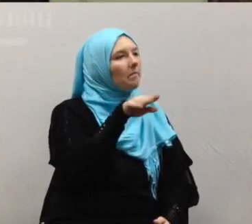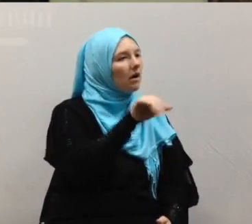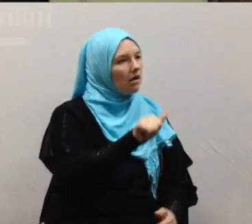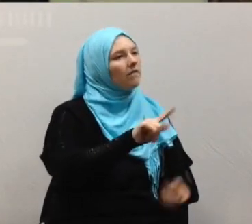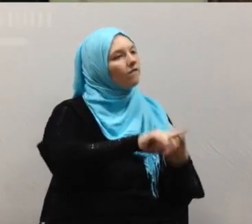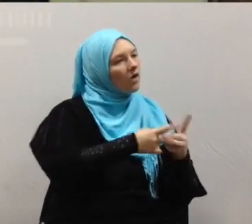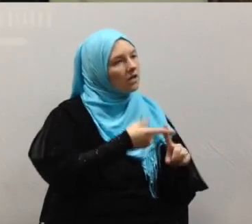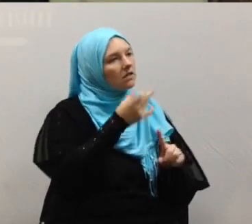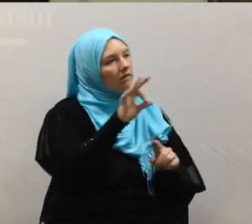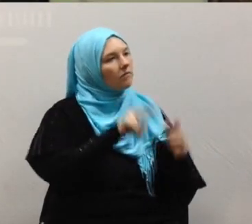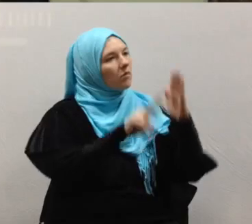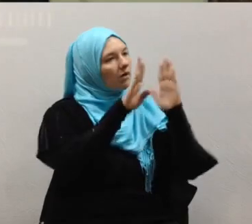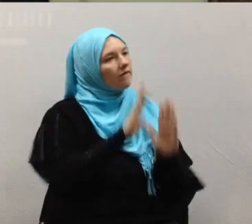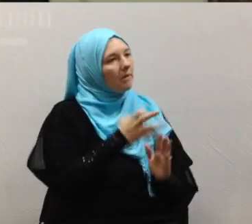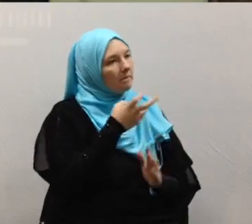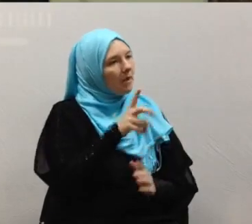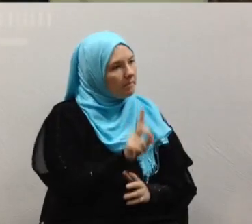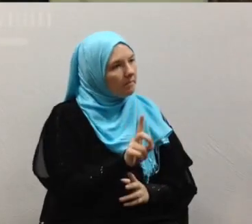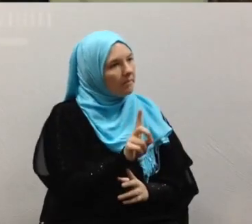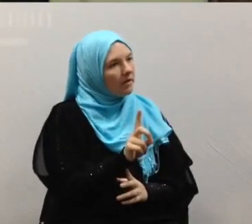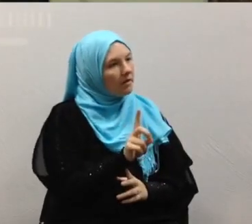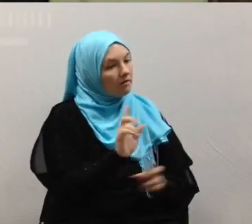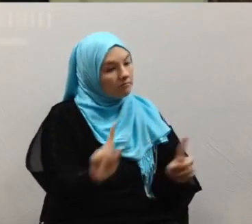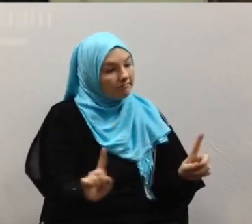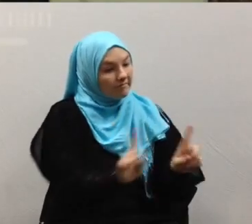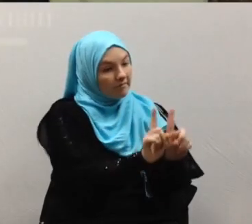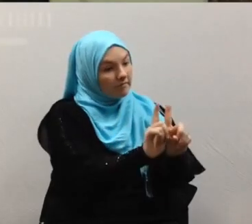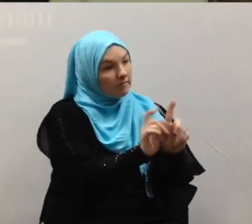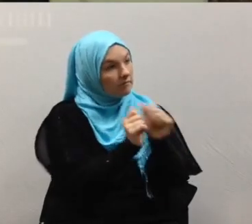Prophet despite the fact